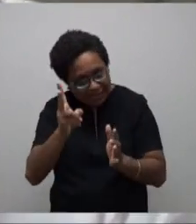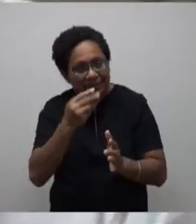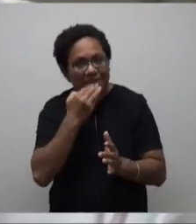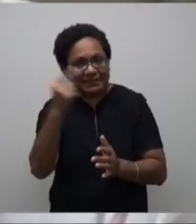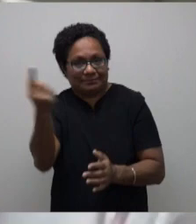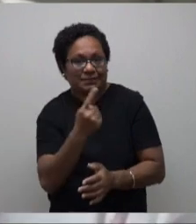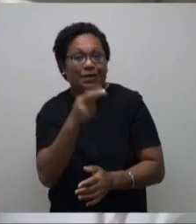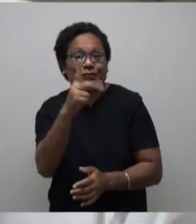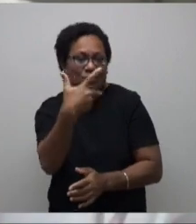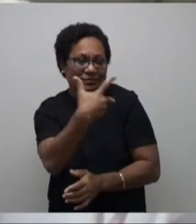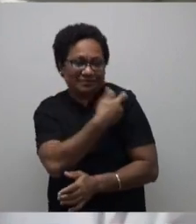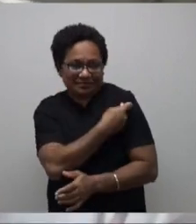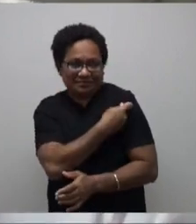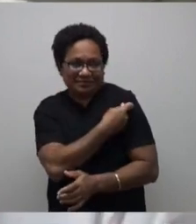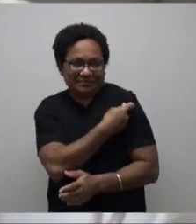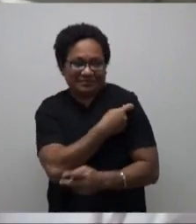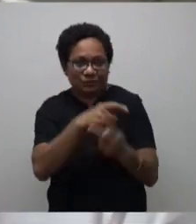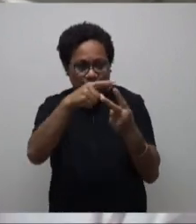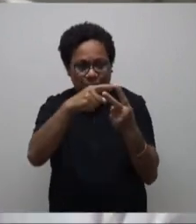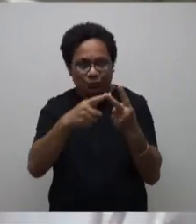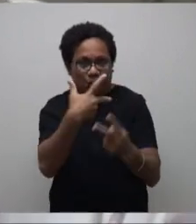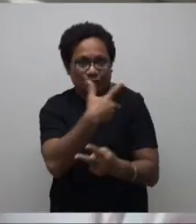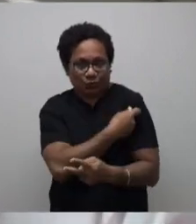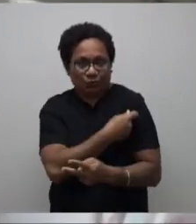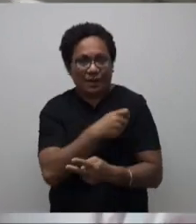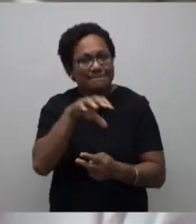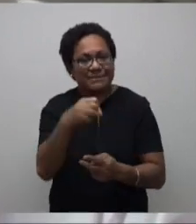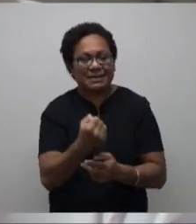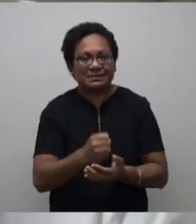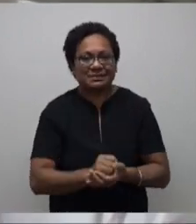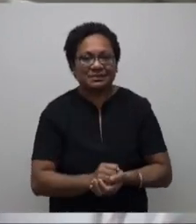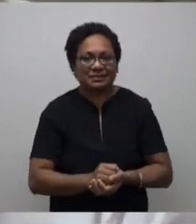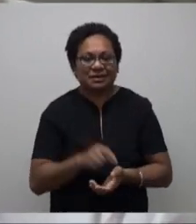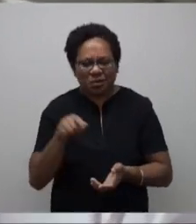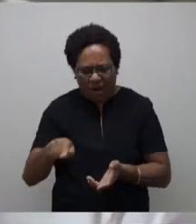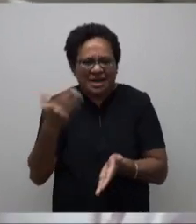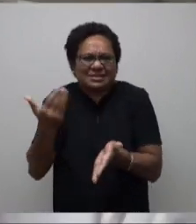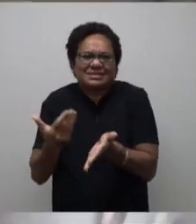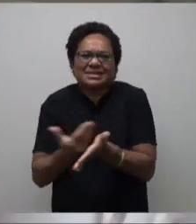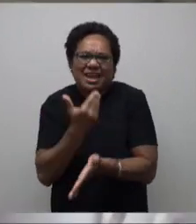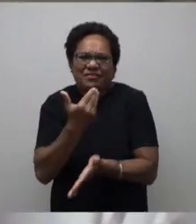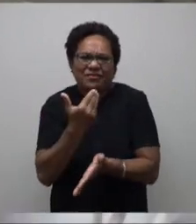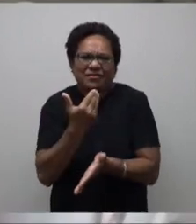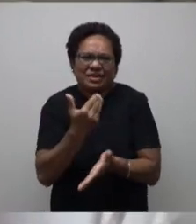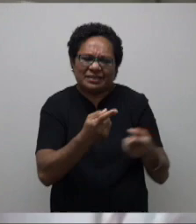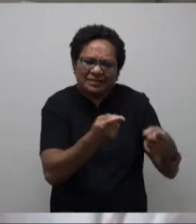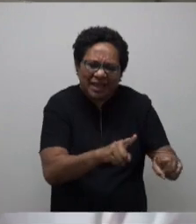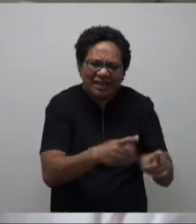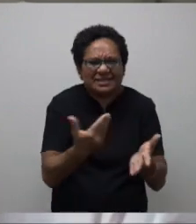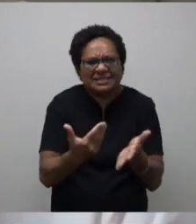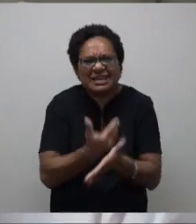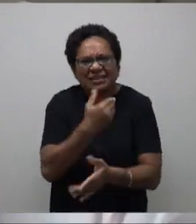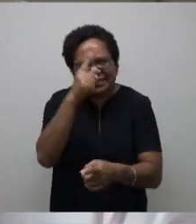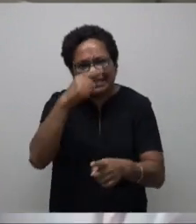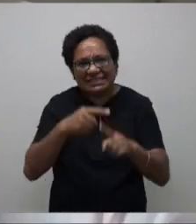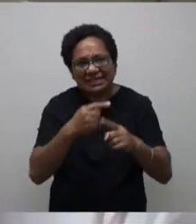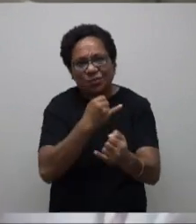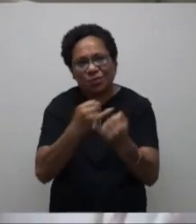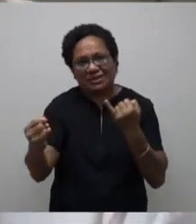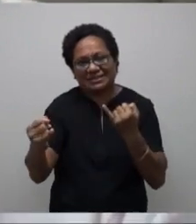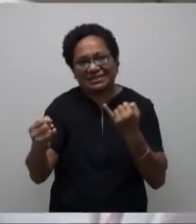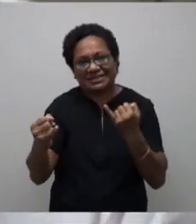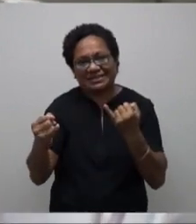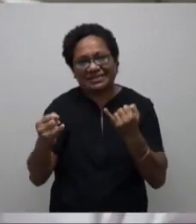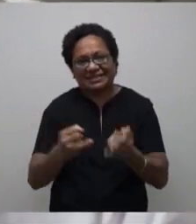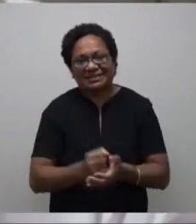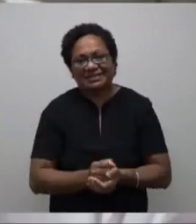That is our best possible defense against the wave of hospitalizations and even deaths that could be headed our way. Please